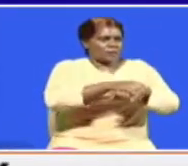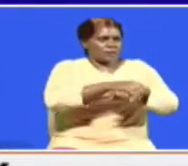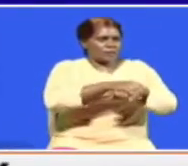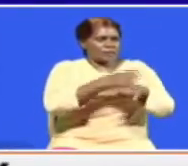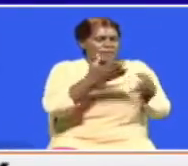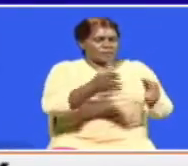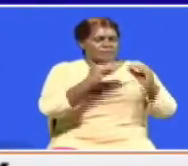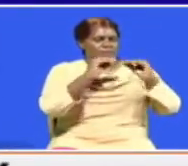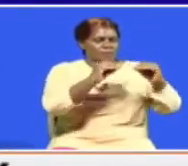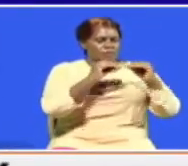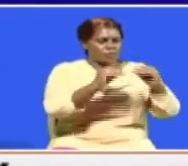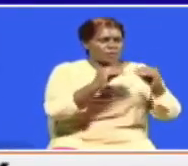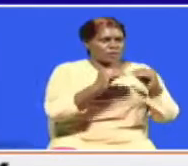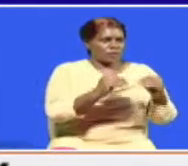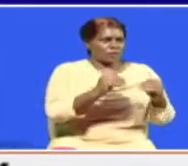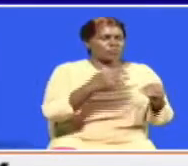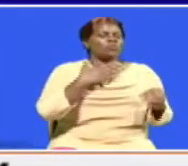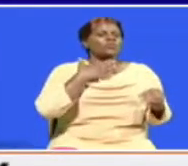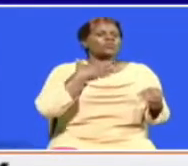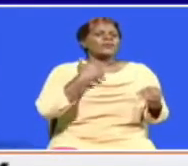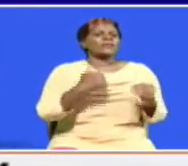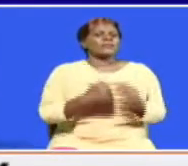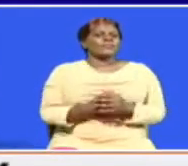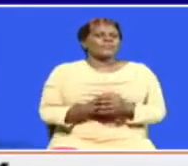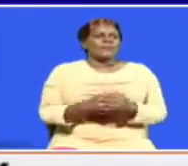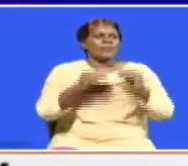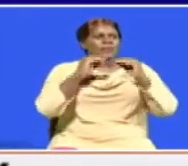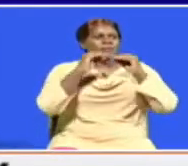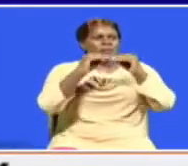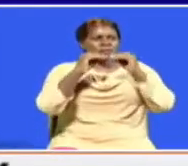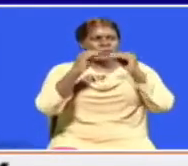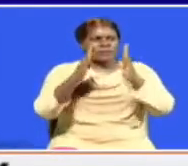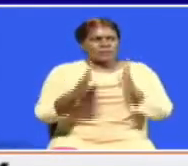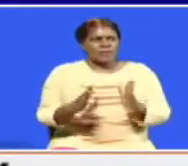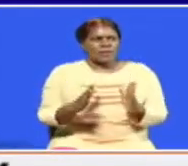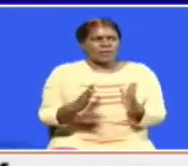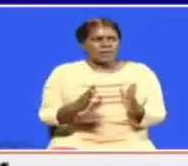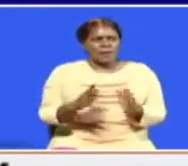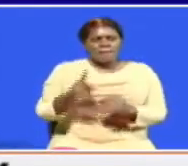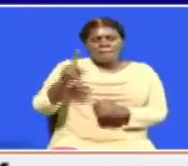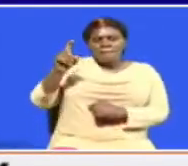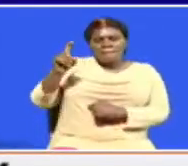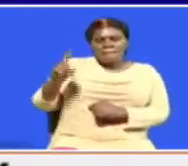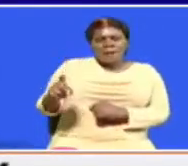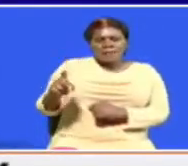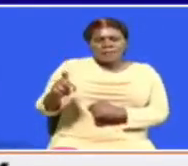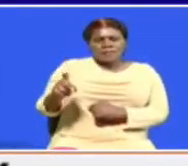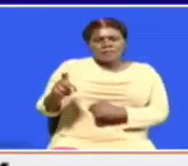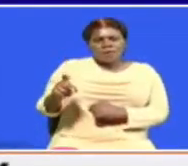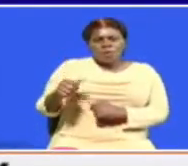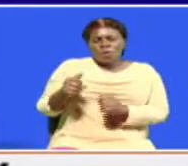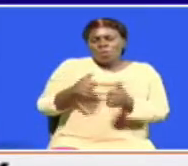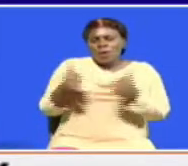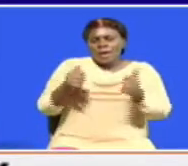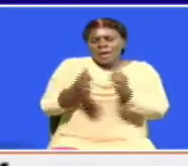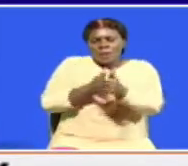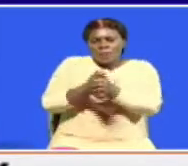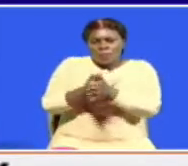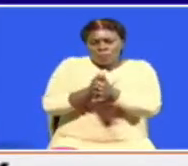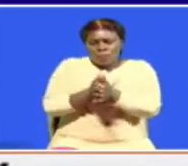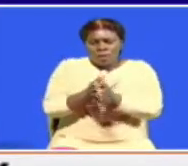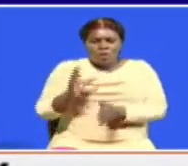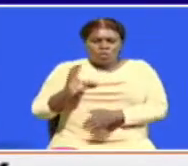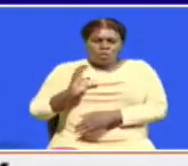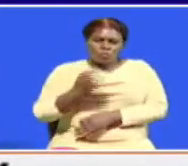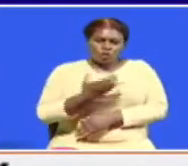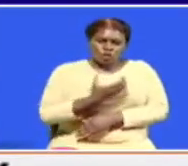this education that we want. Teachers we need must be well motivated. The